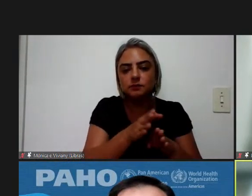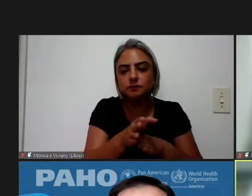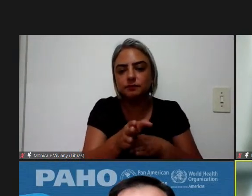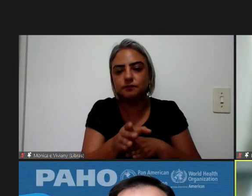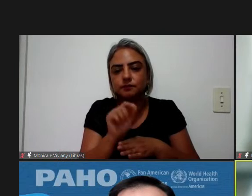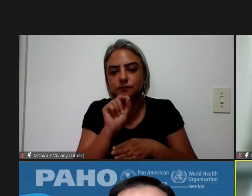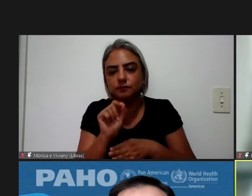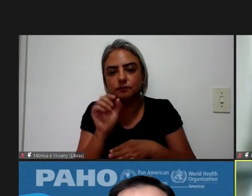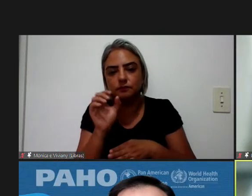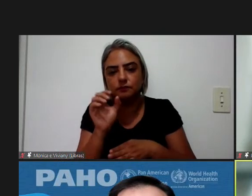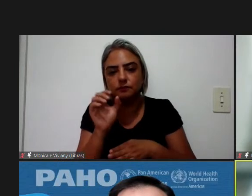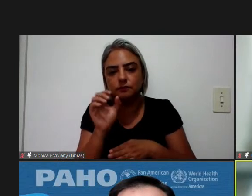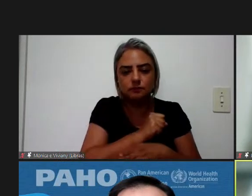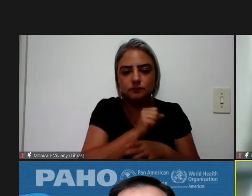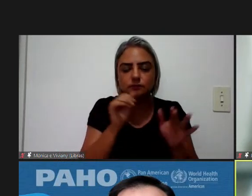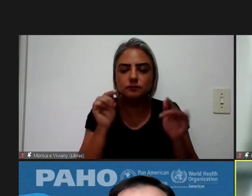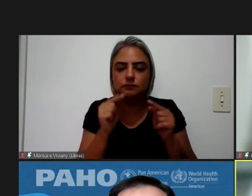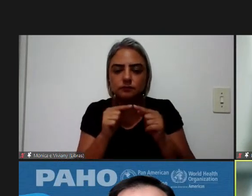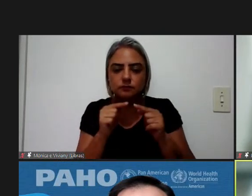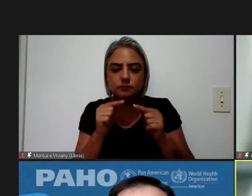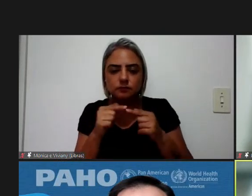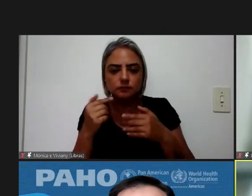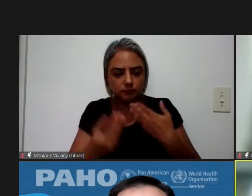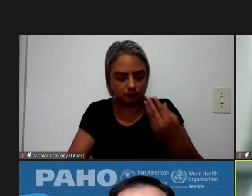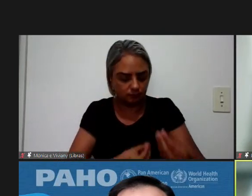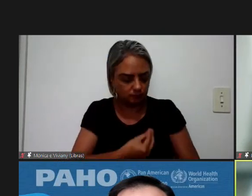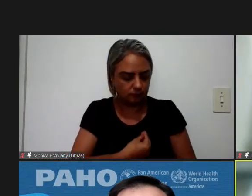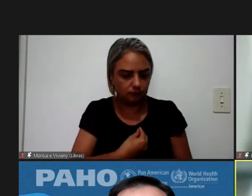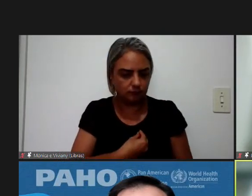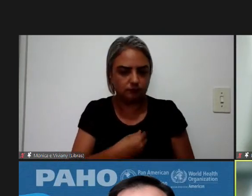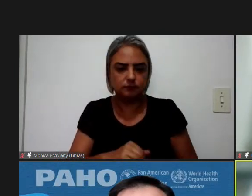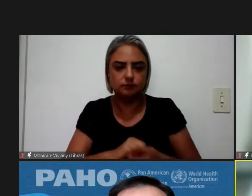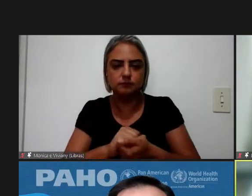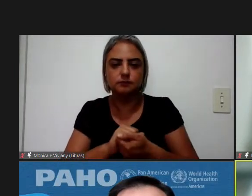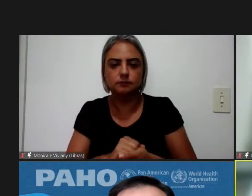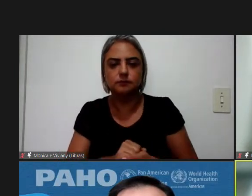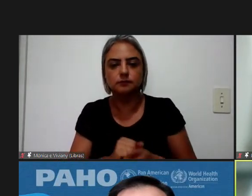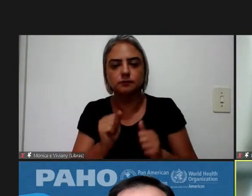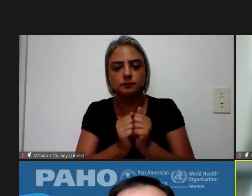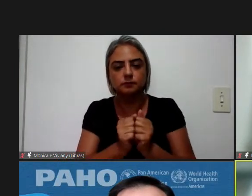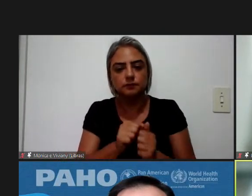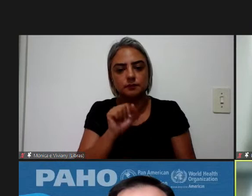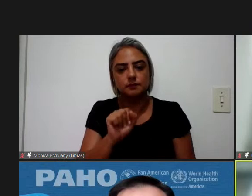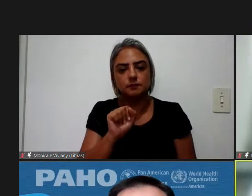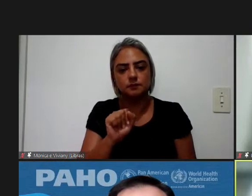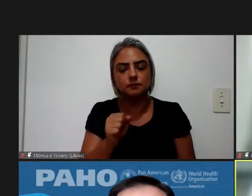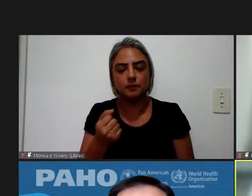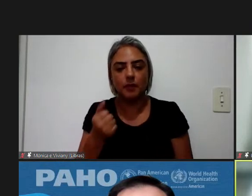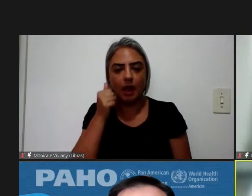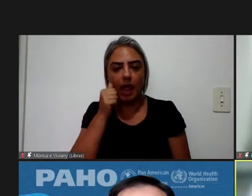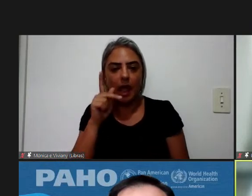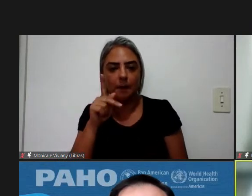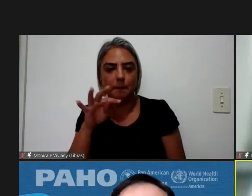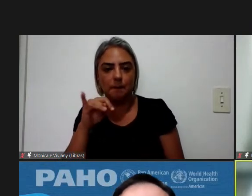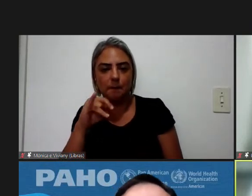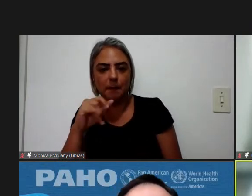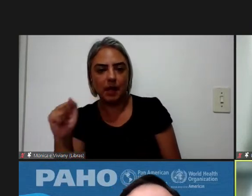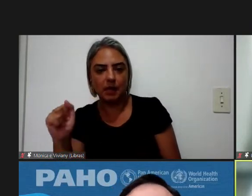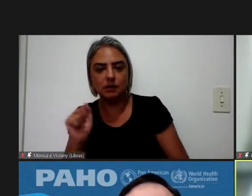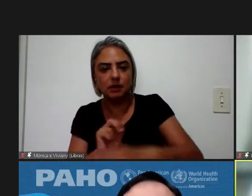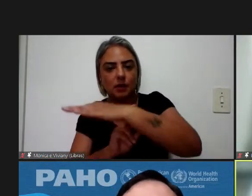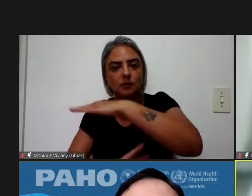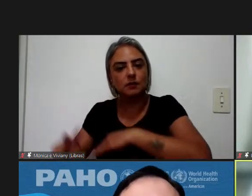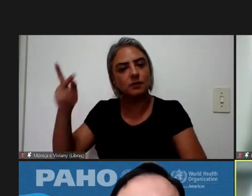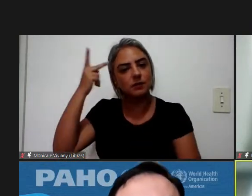brief counseling, which is very fast, very brief. As in this case,